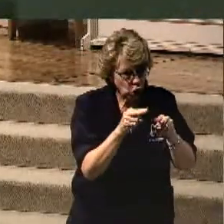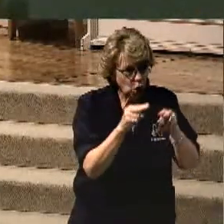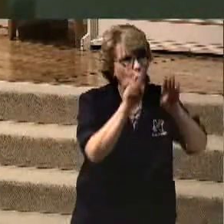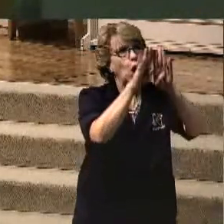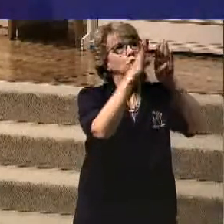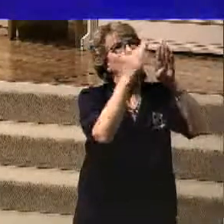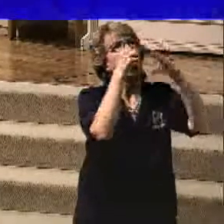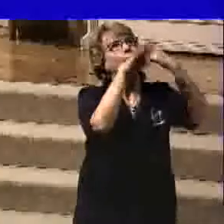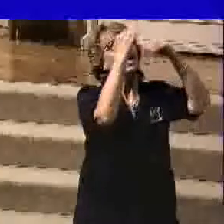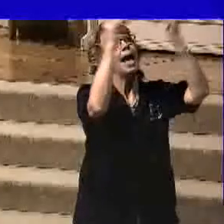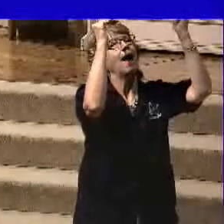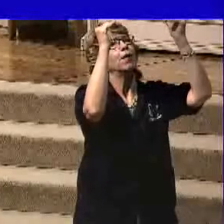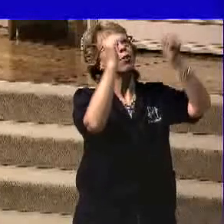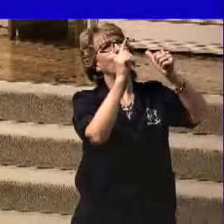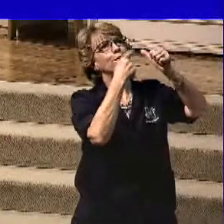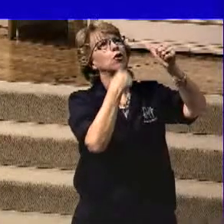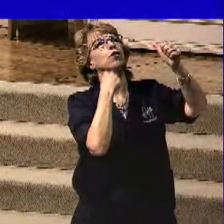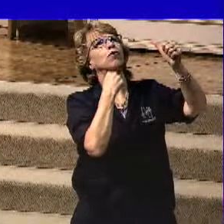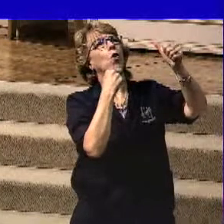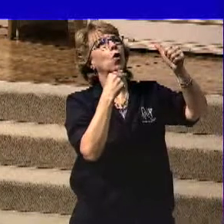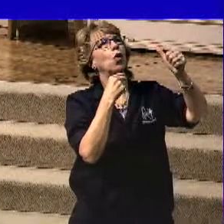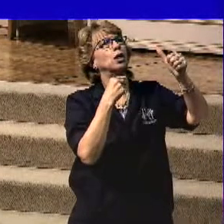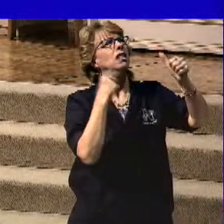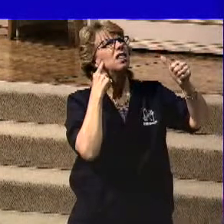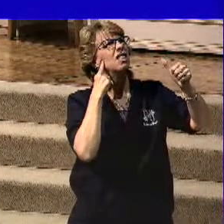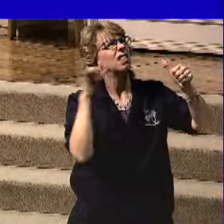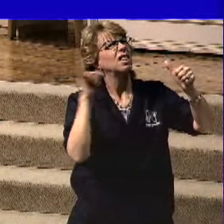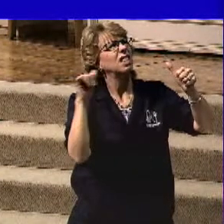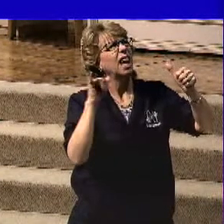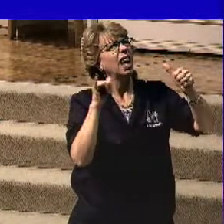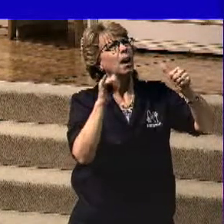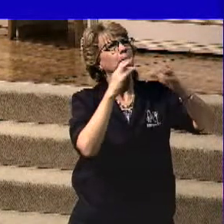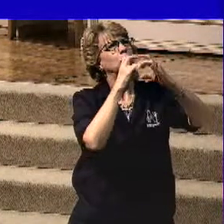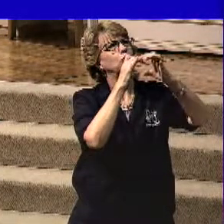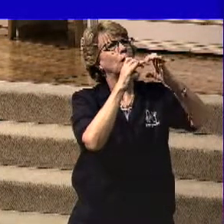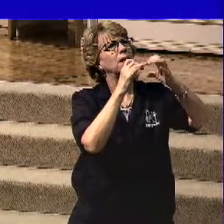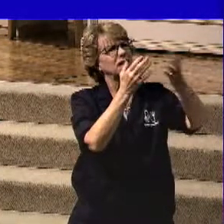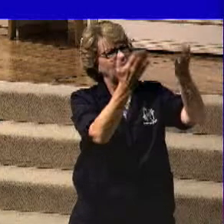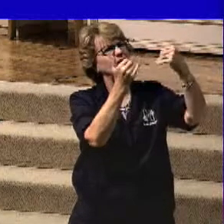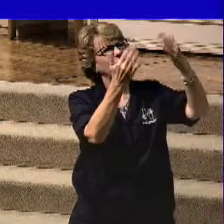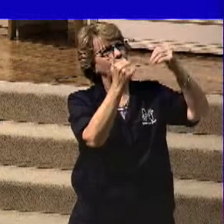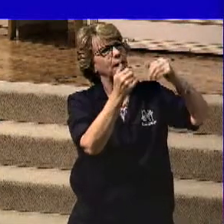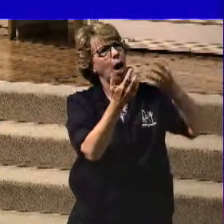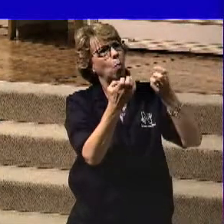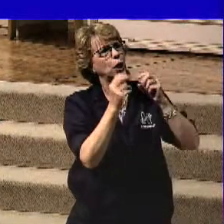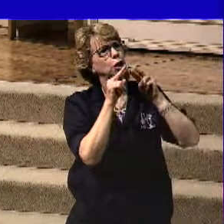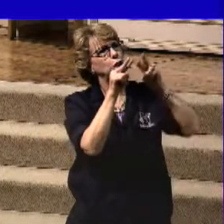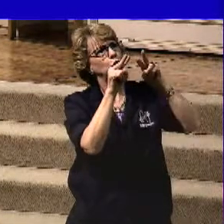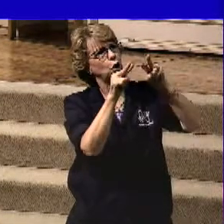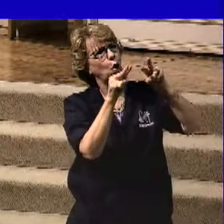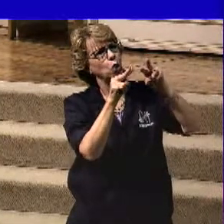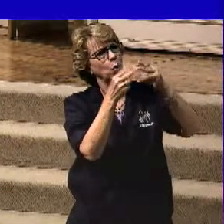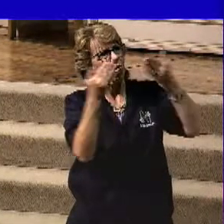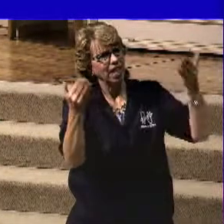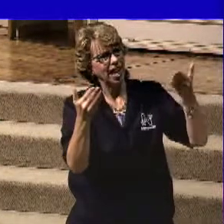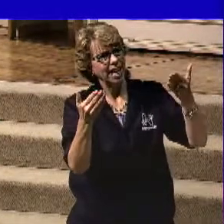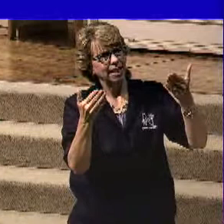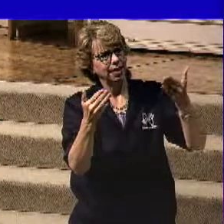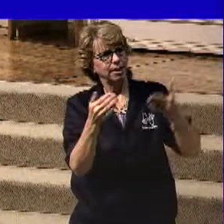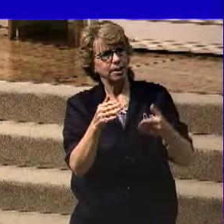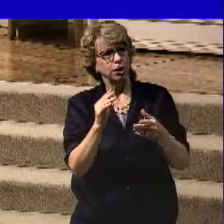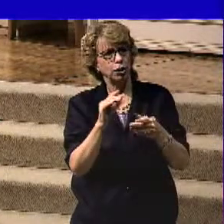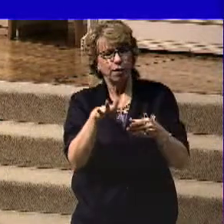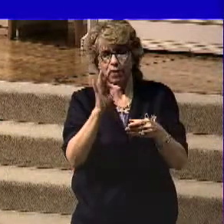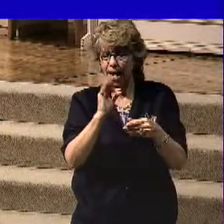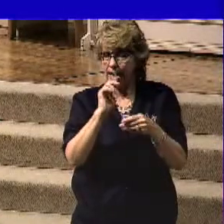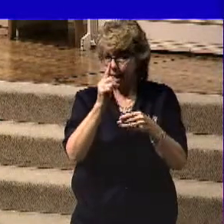And the first voice which I heard was as it were of a trumpet talking with me, which said, come up hither, and I will show thee things which must be hereafter.